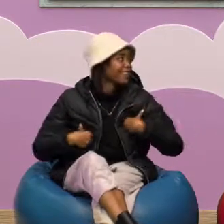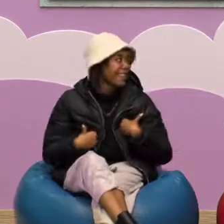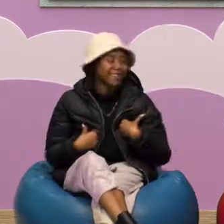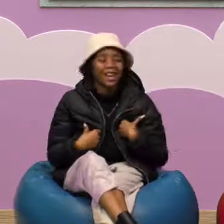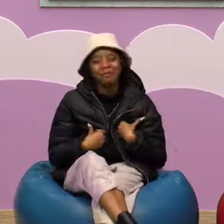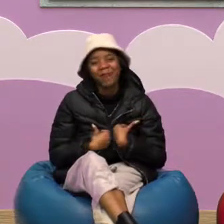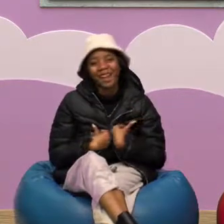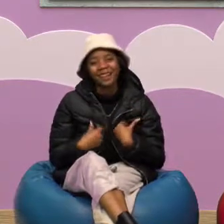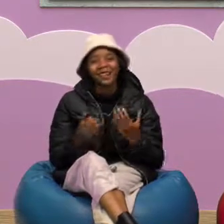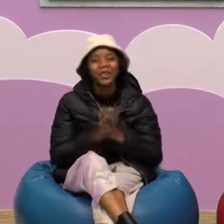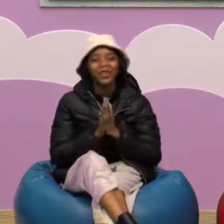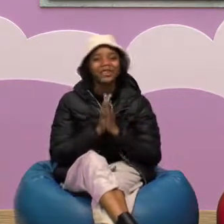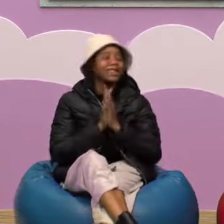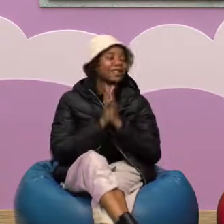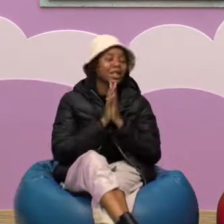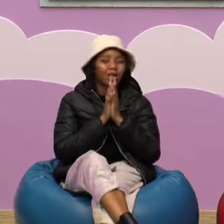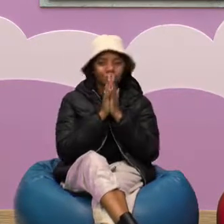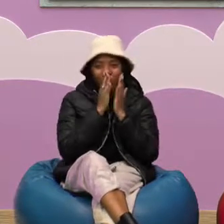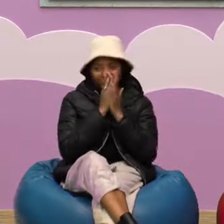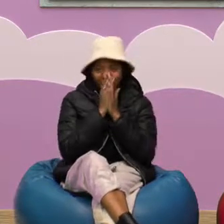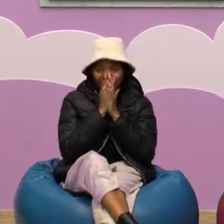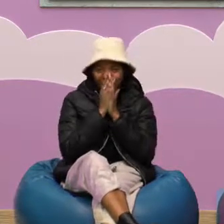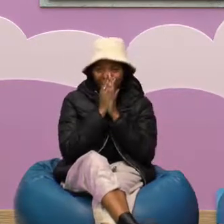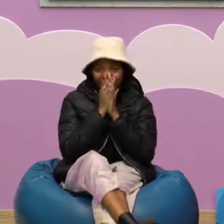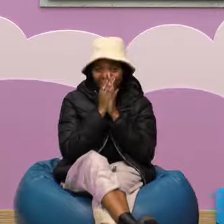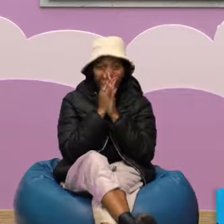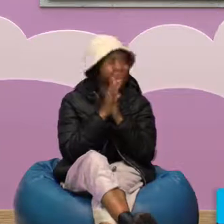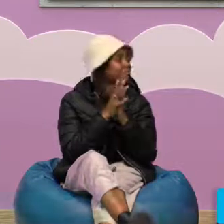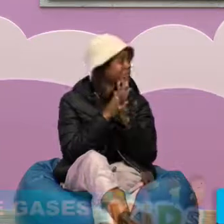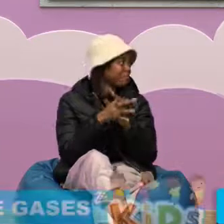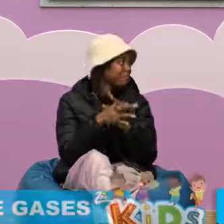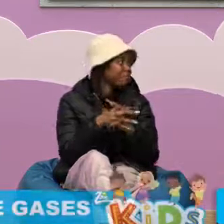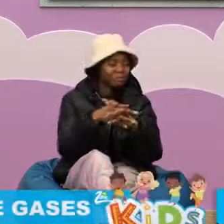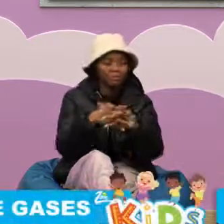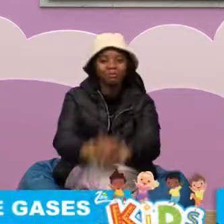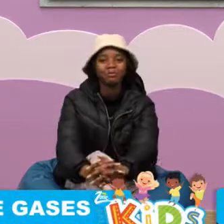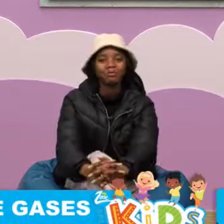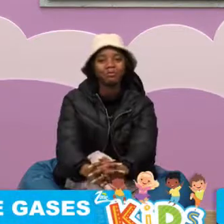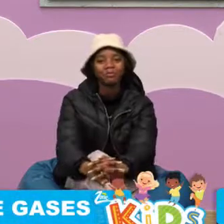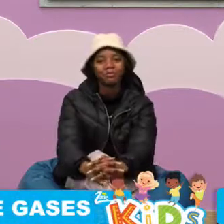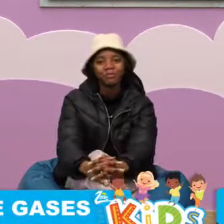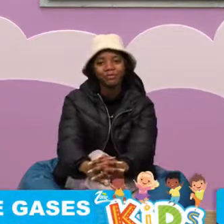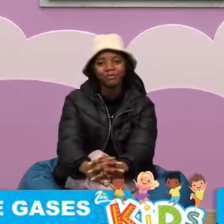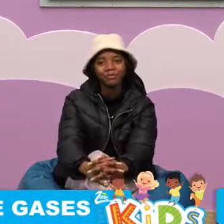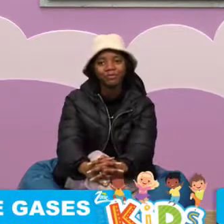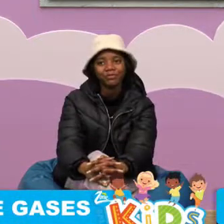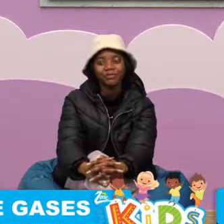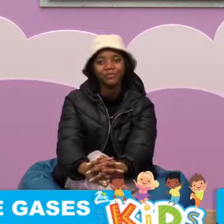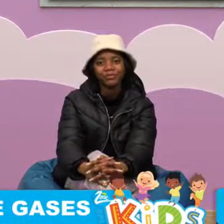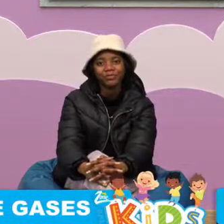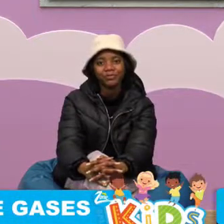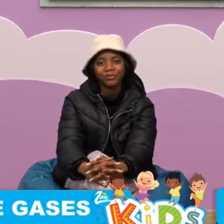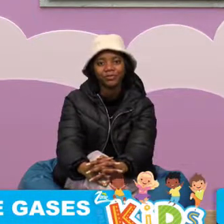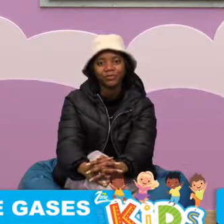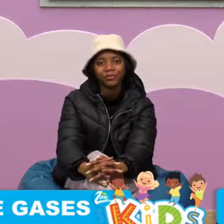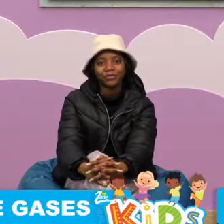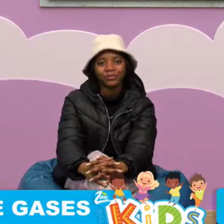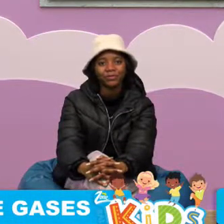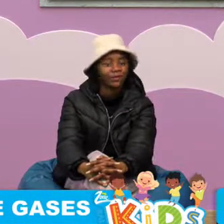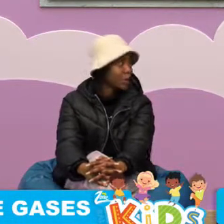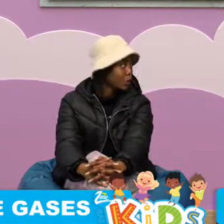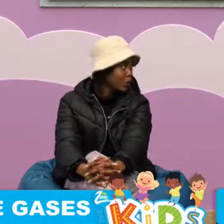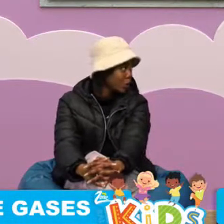little ducks came back. Oh, that's such a cute song. I love that song. But now it's time for us to head over to Arts